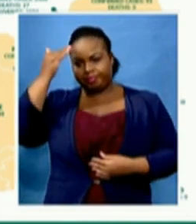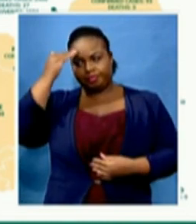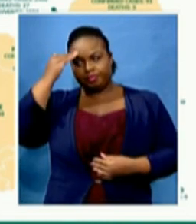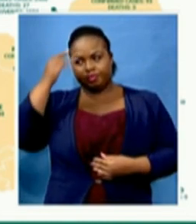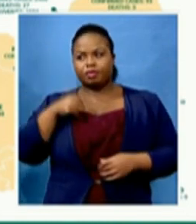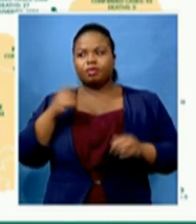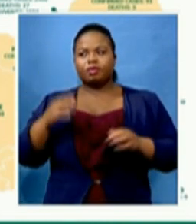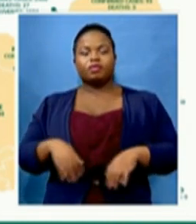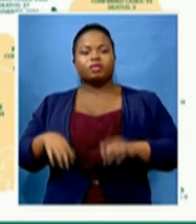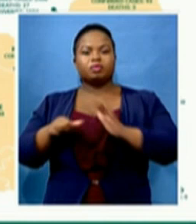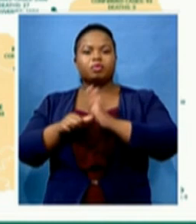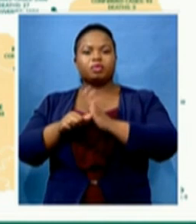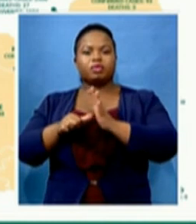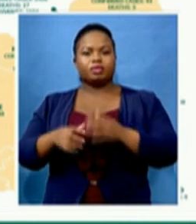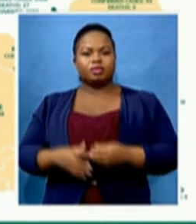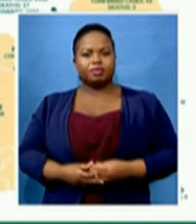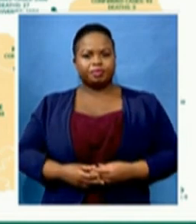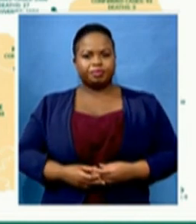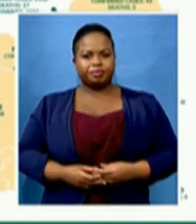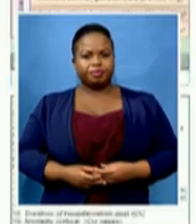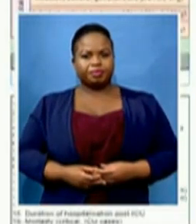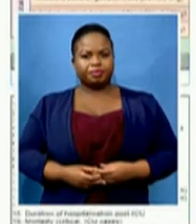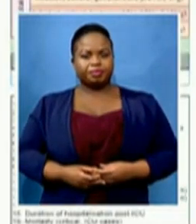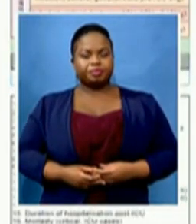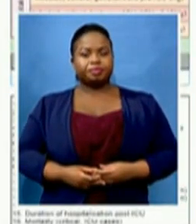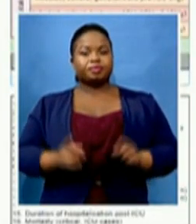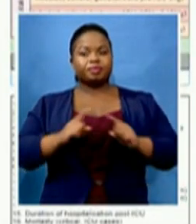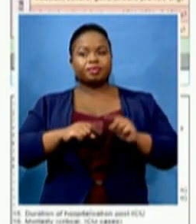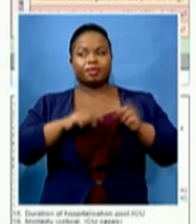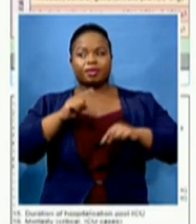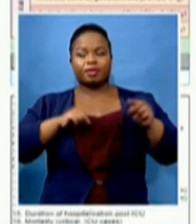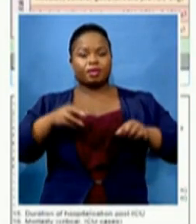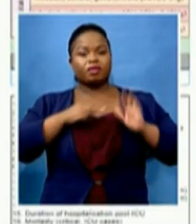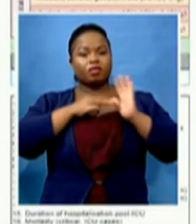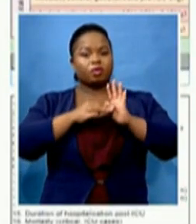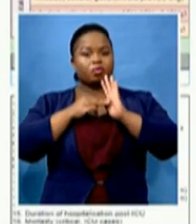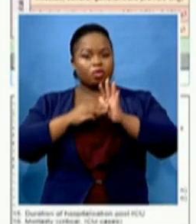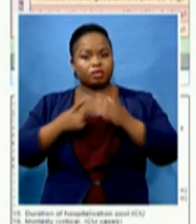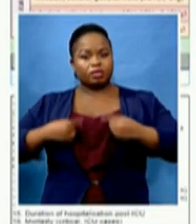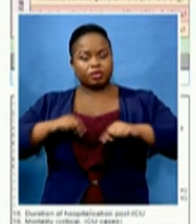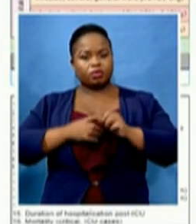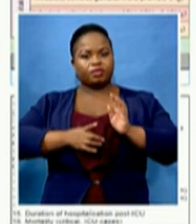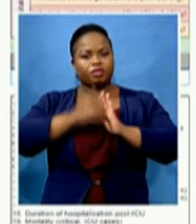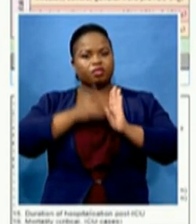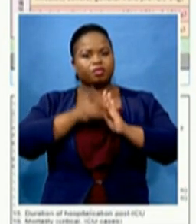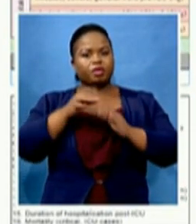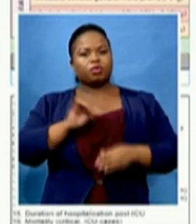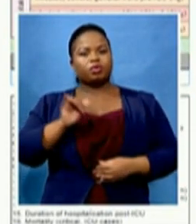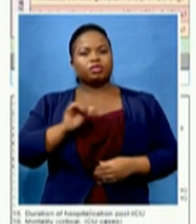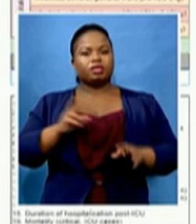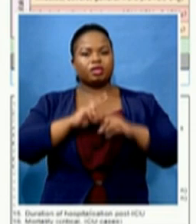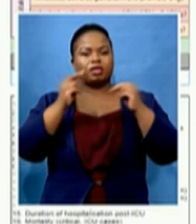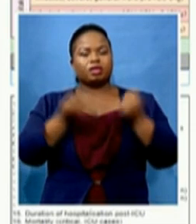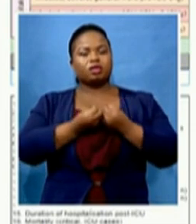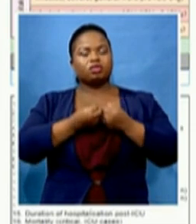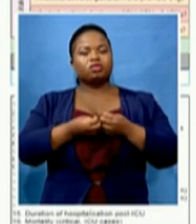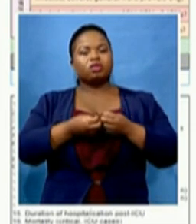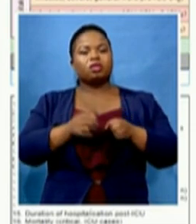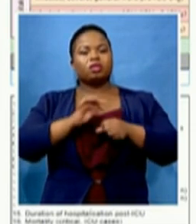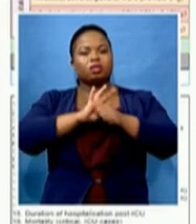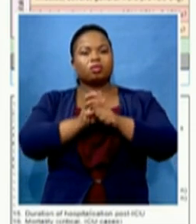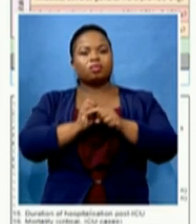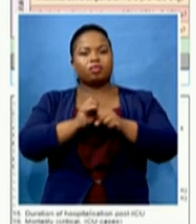So the models that we have developed include the National COVID-19 EPI model, which is a generalized SEIR model. It includes